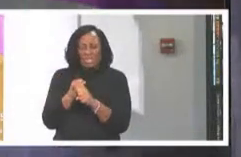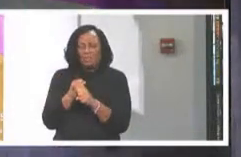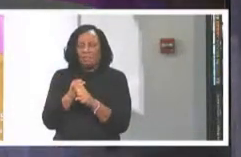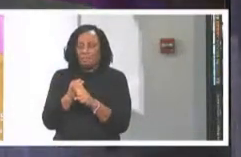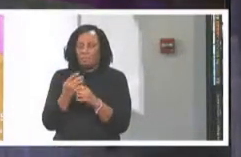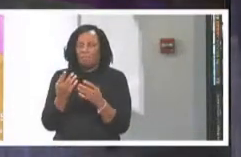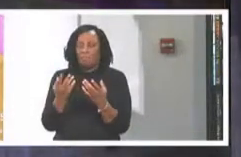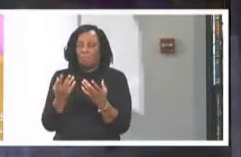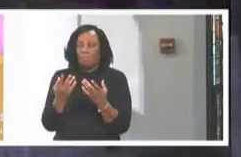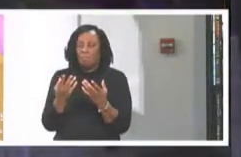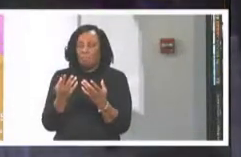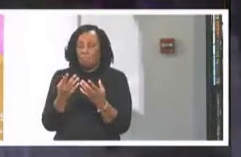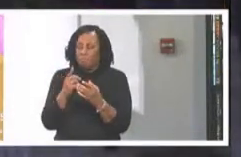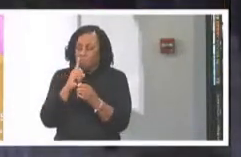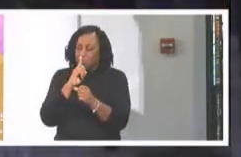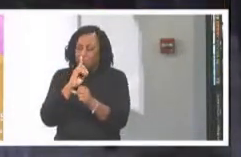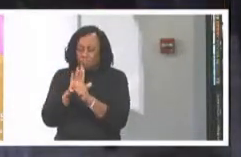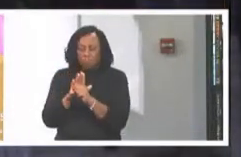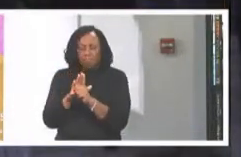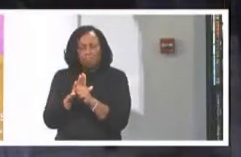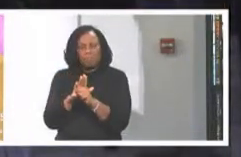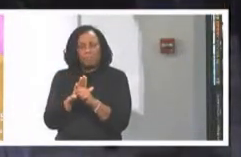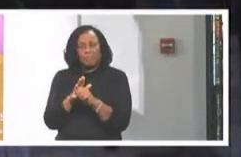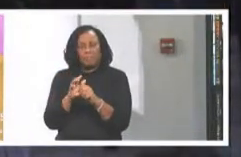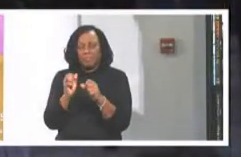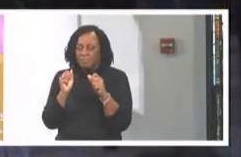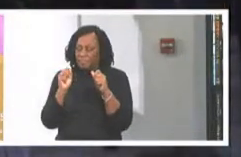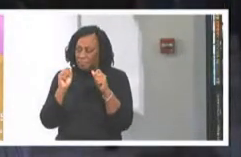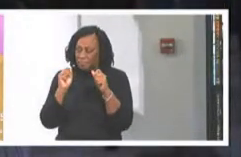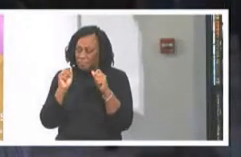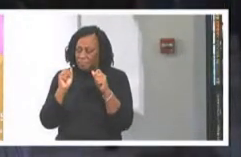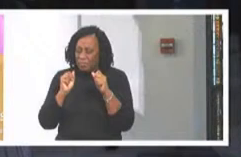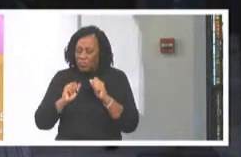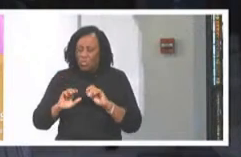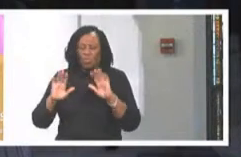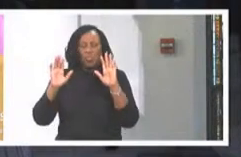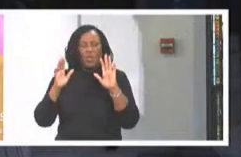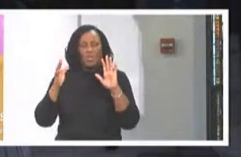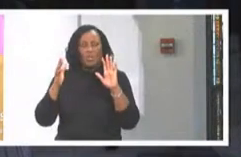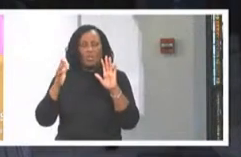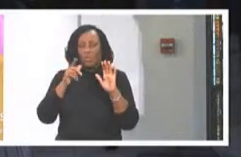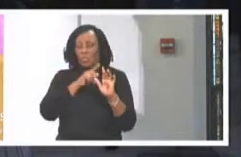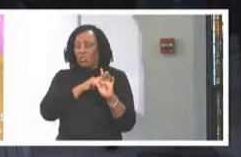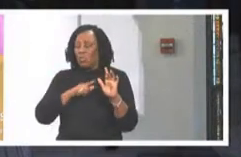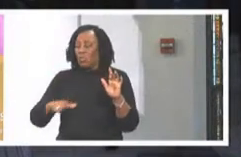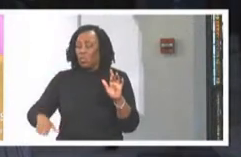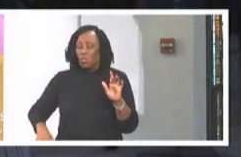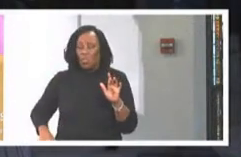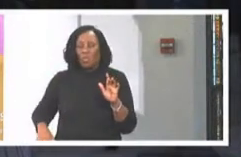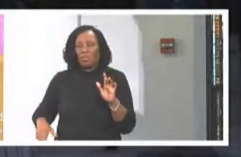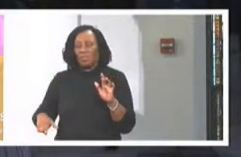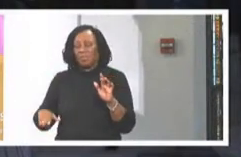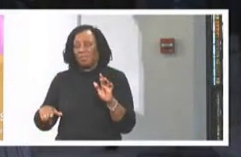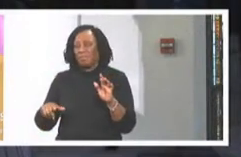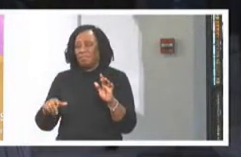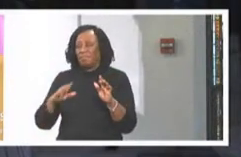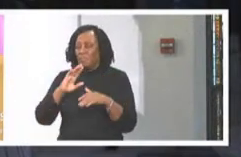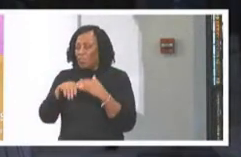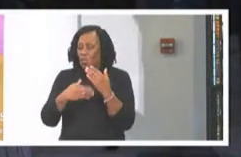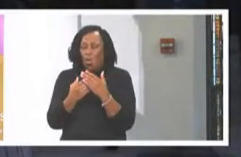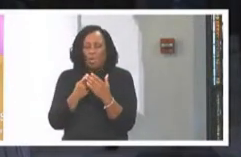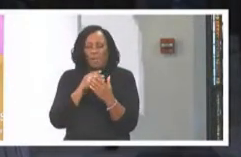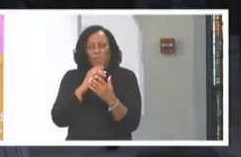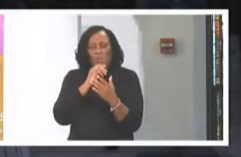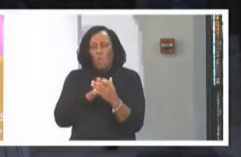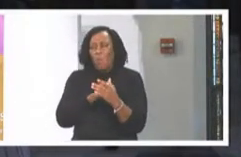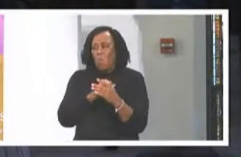deal by surrendering to the Lord and kicking all your old baggage to the curb.